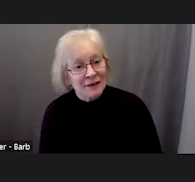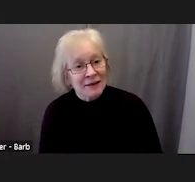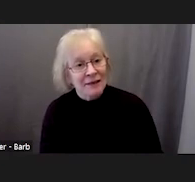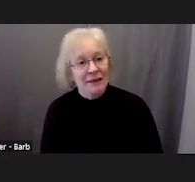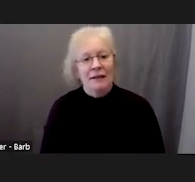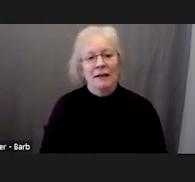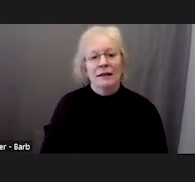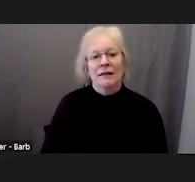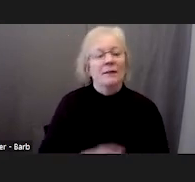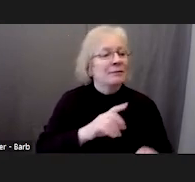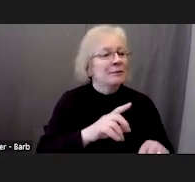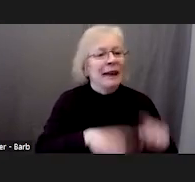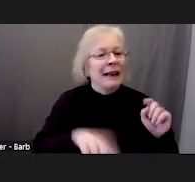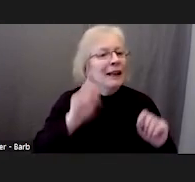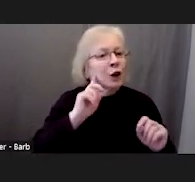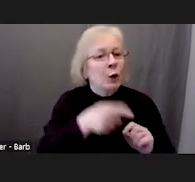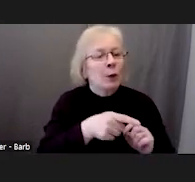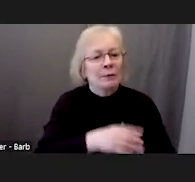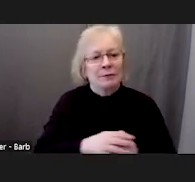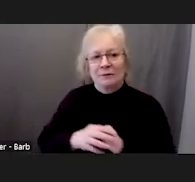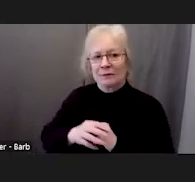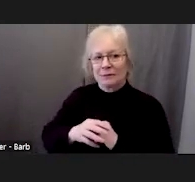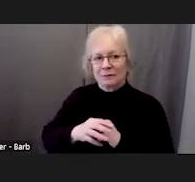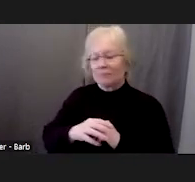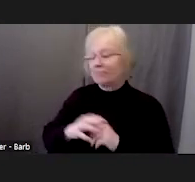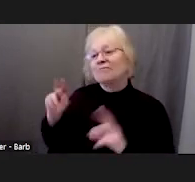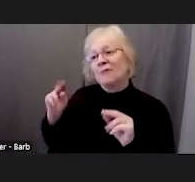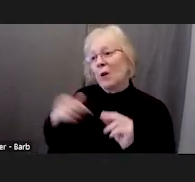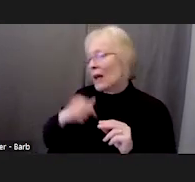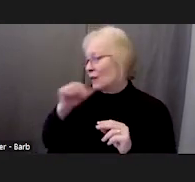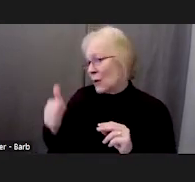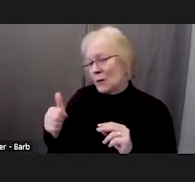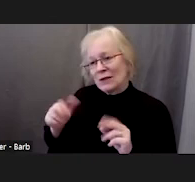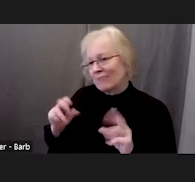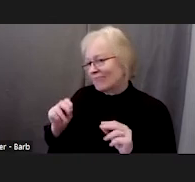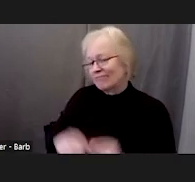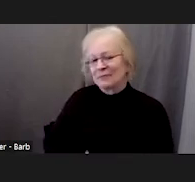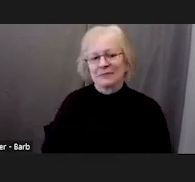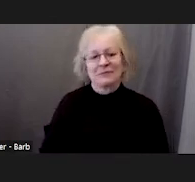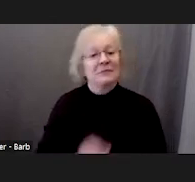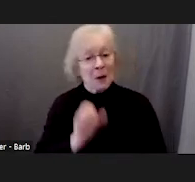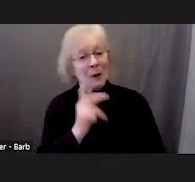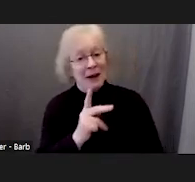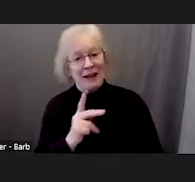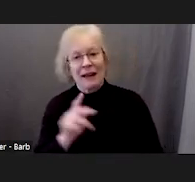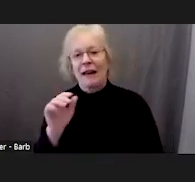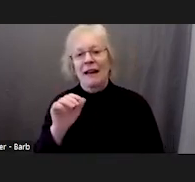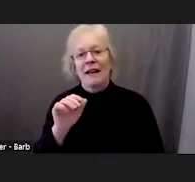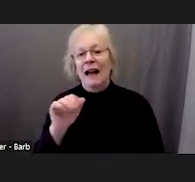Can you speak louder? No, I don't. You don't? Okay. Okay. Amelie,